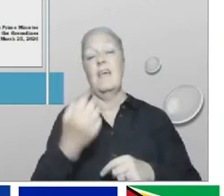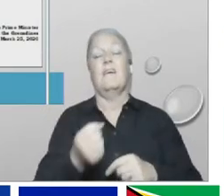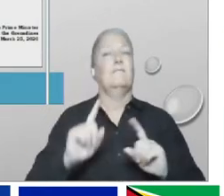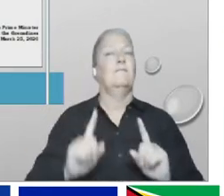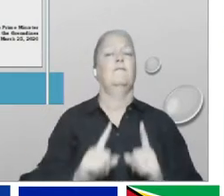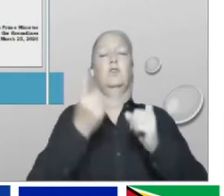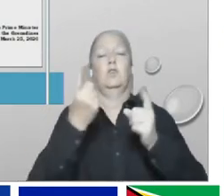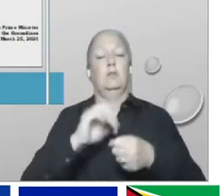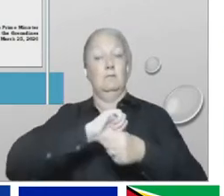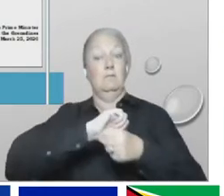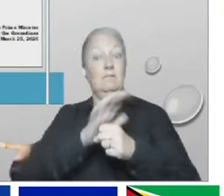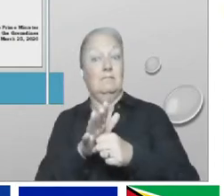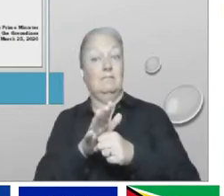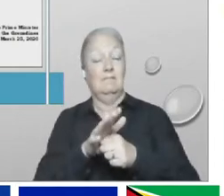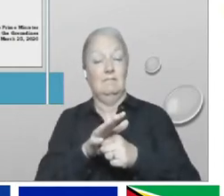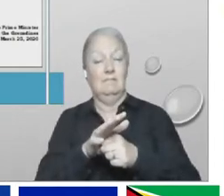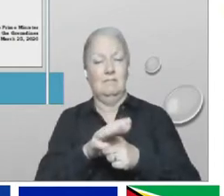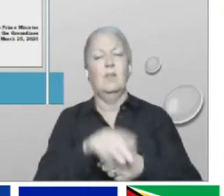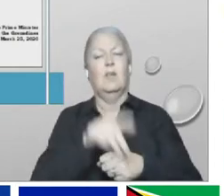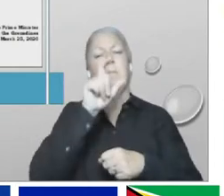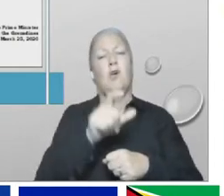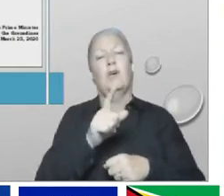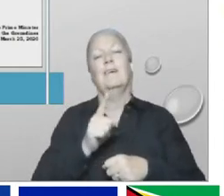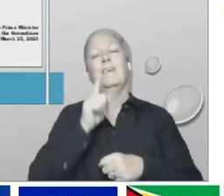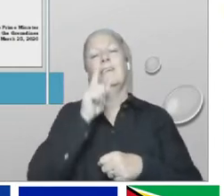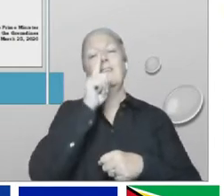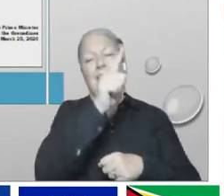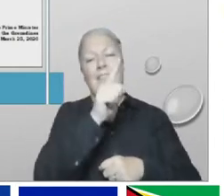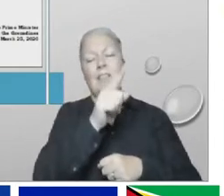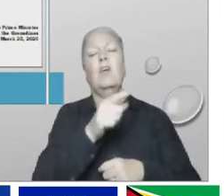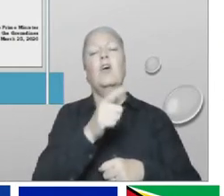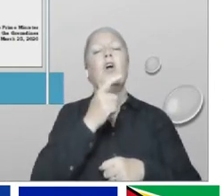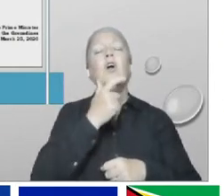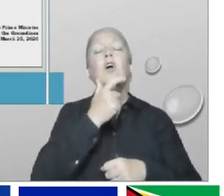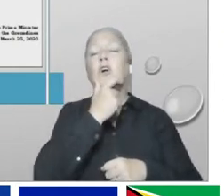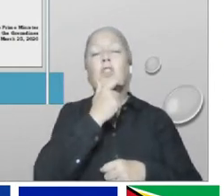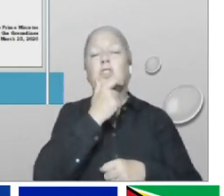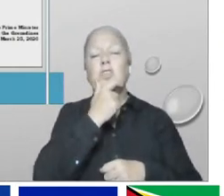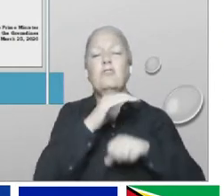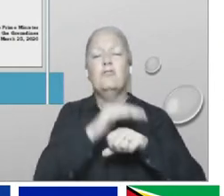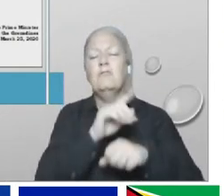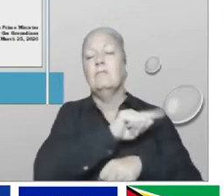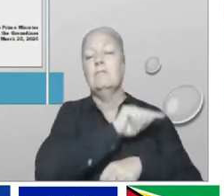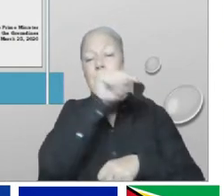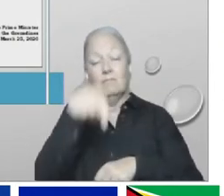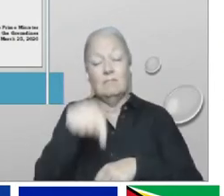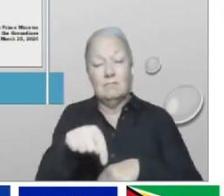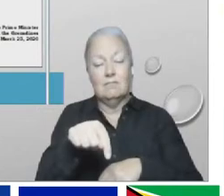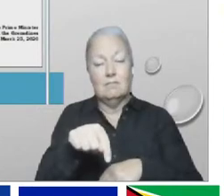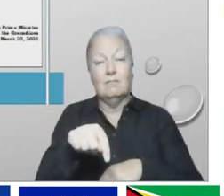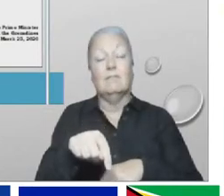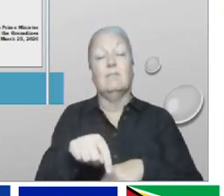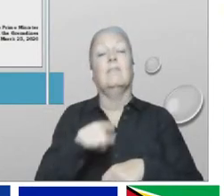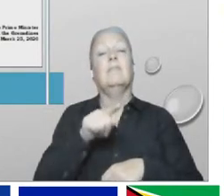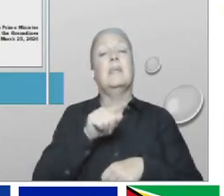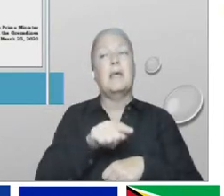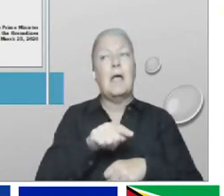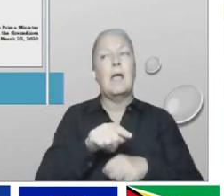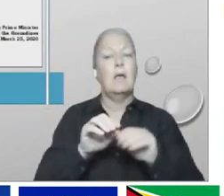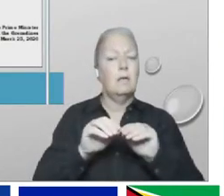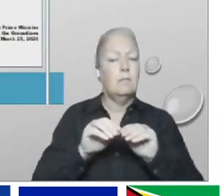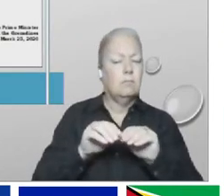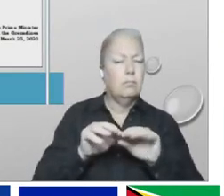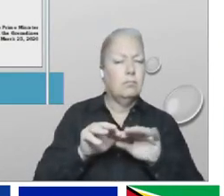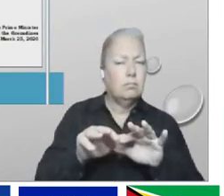visiting the UK. By then, the NEOC had been partially activated to support the National Emergency